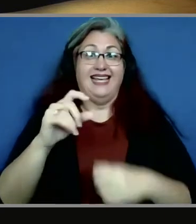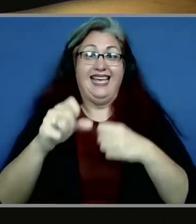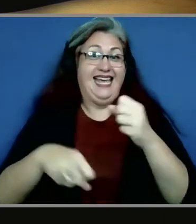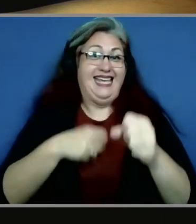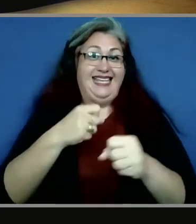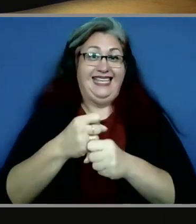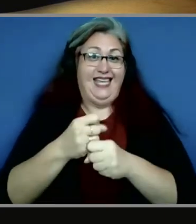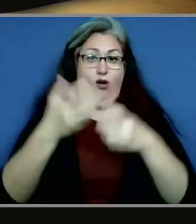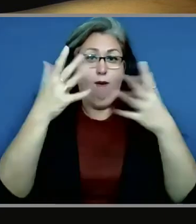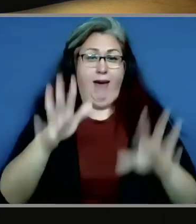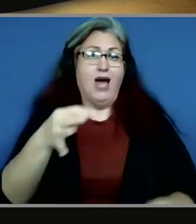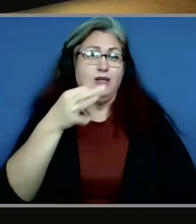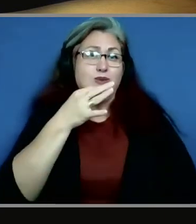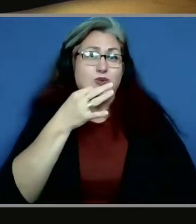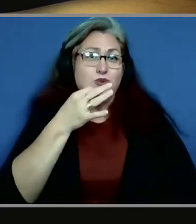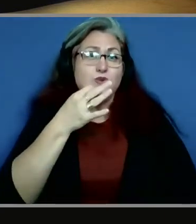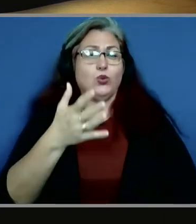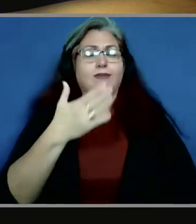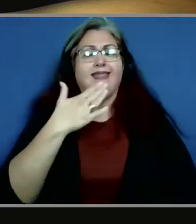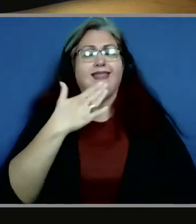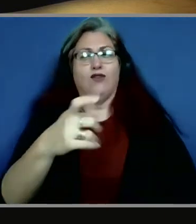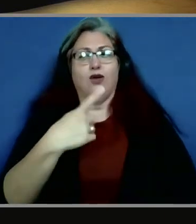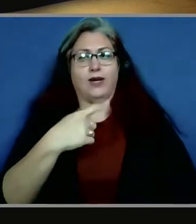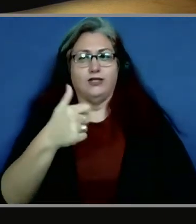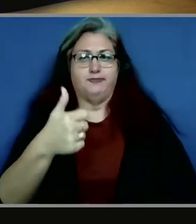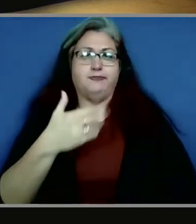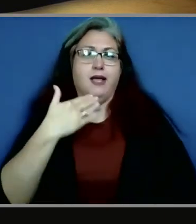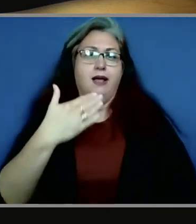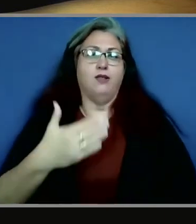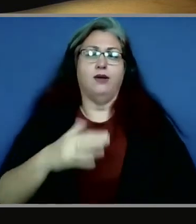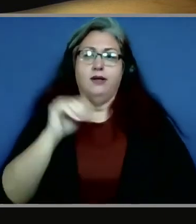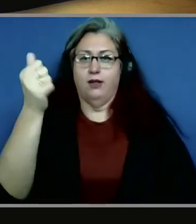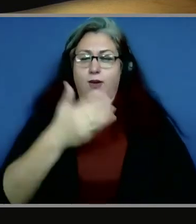the corner. Thank you for the question. Aloha.